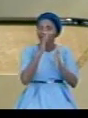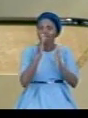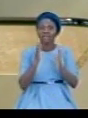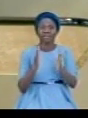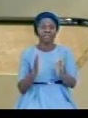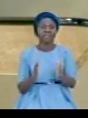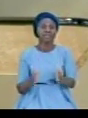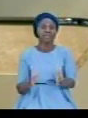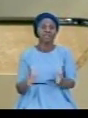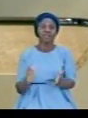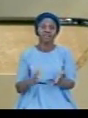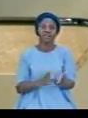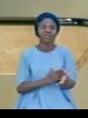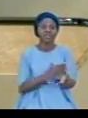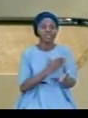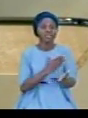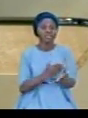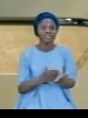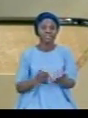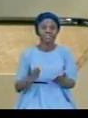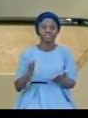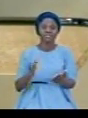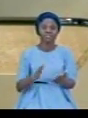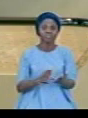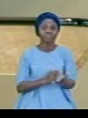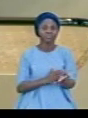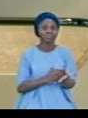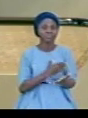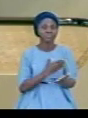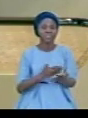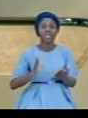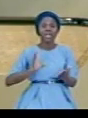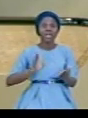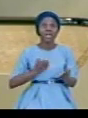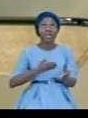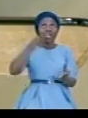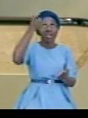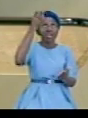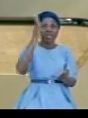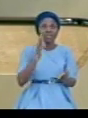liar. Ah, God cannot